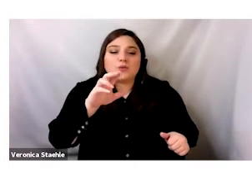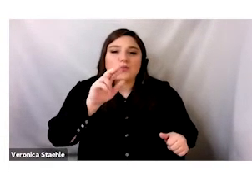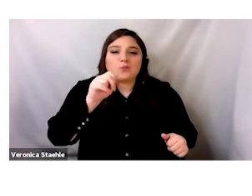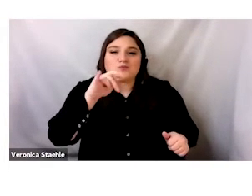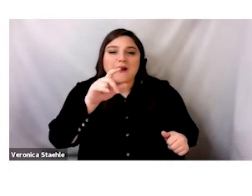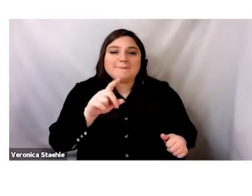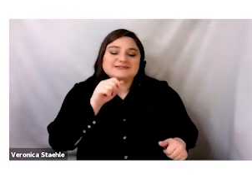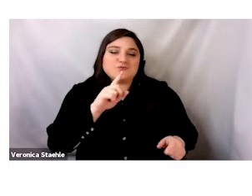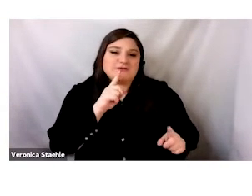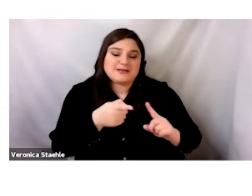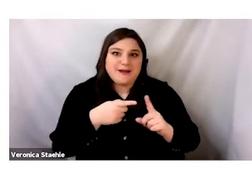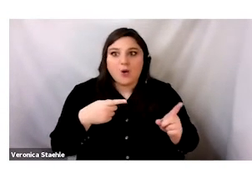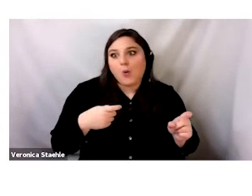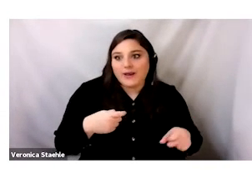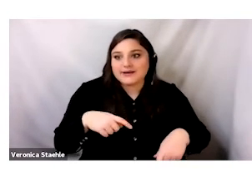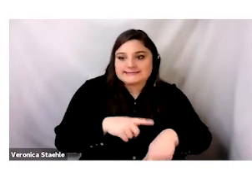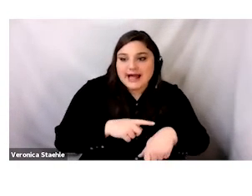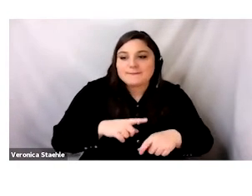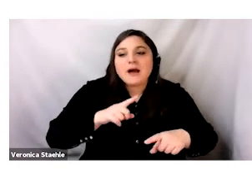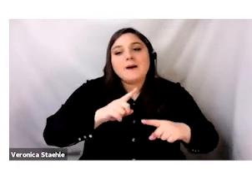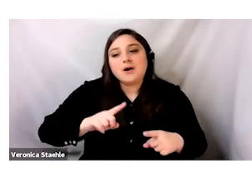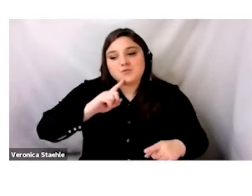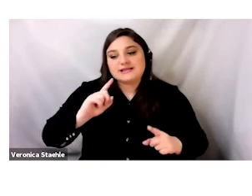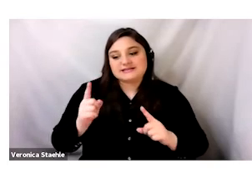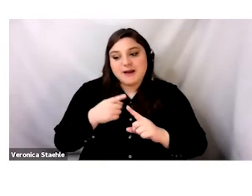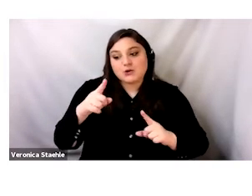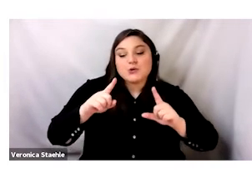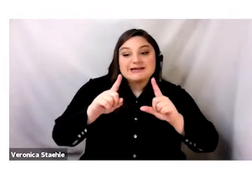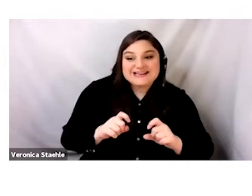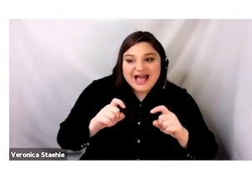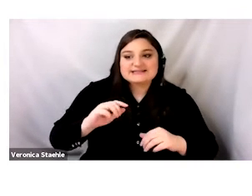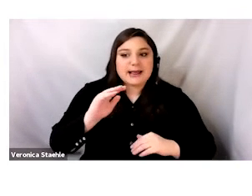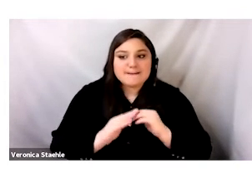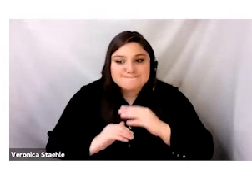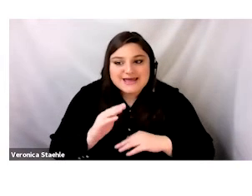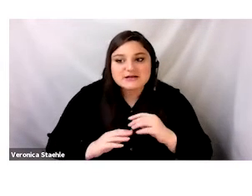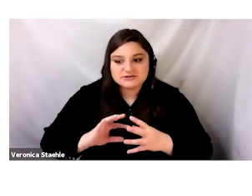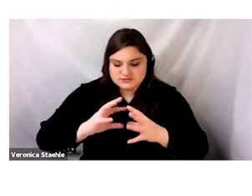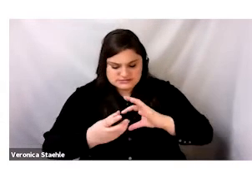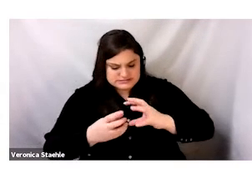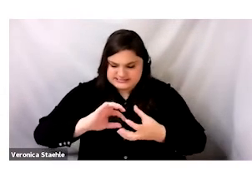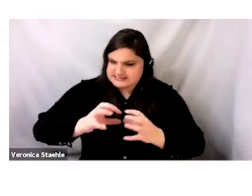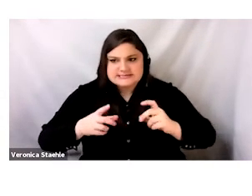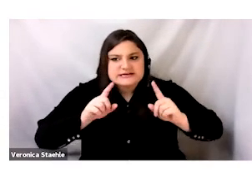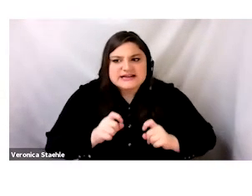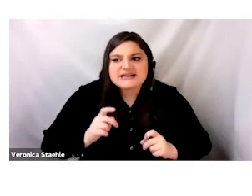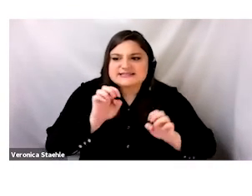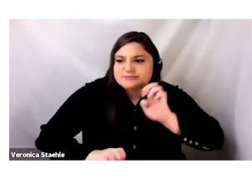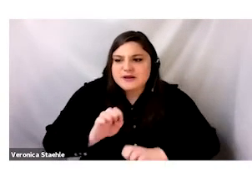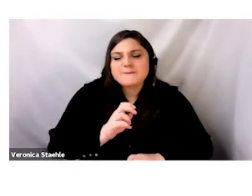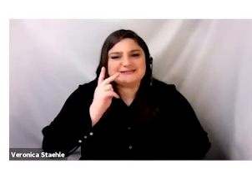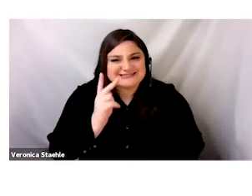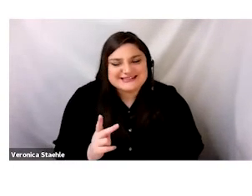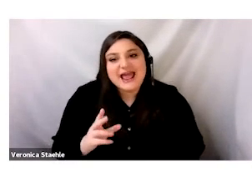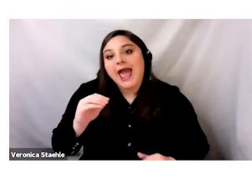tenet, but it's testing it out and building it out, opposed to just living in your head, and really building out around the